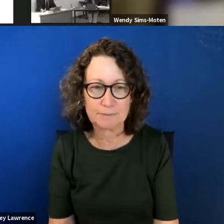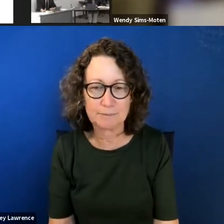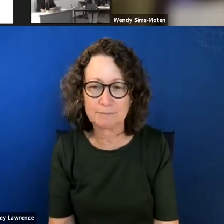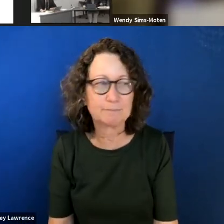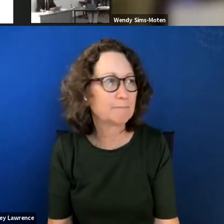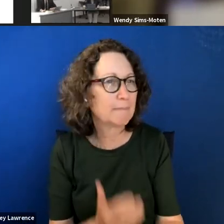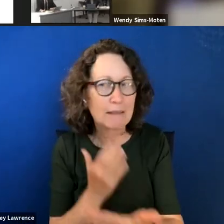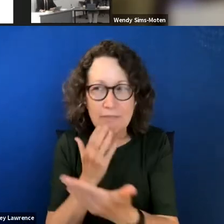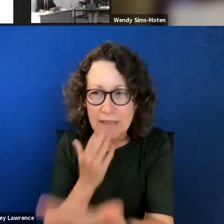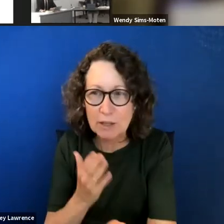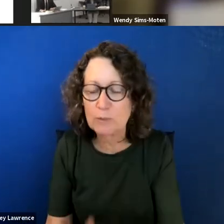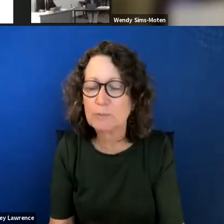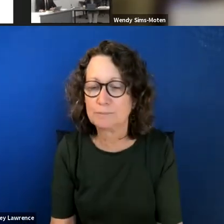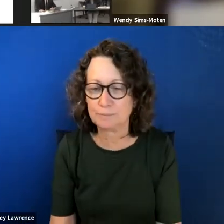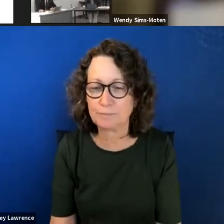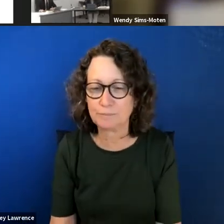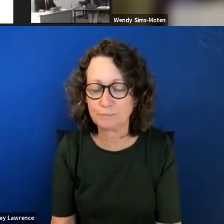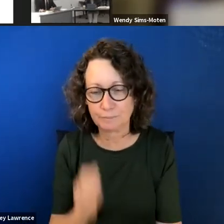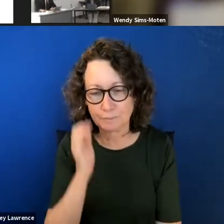Thank you.